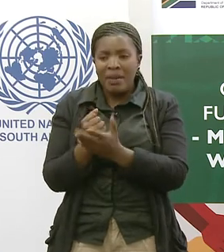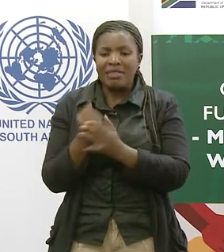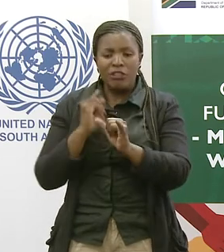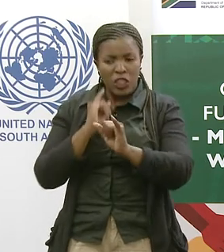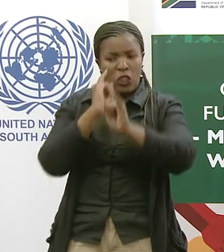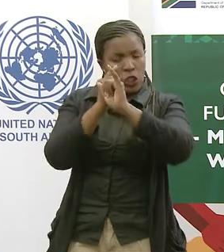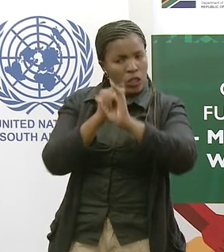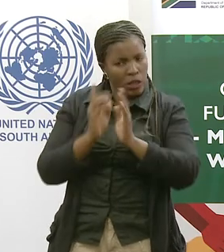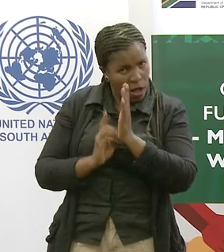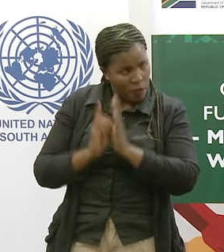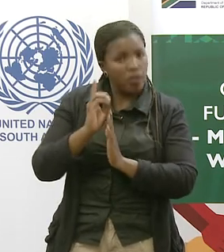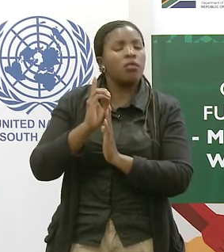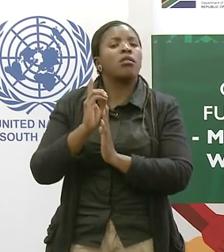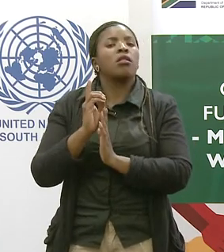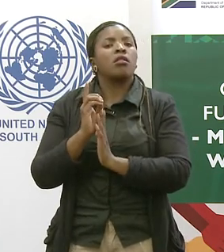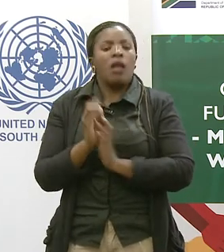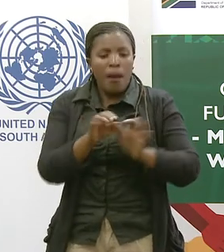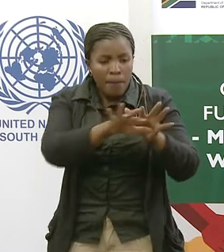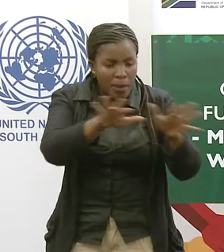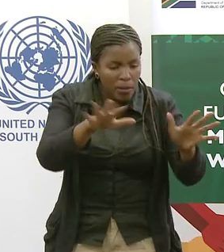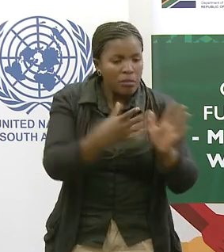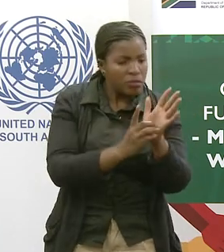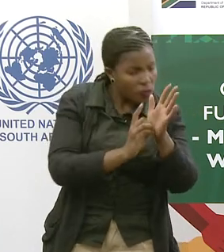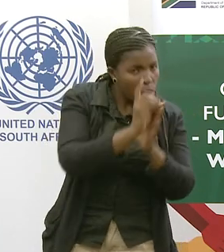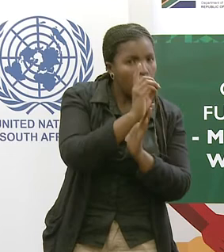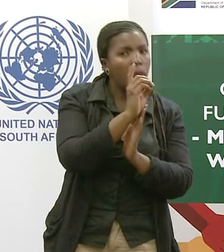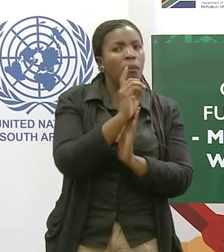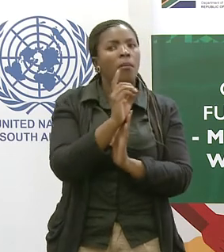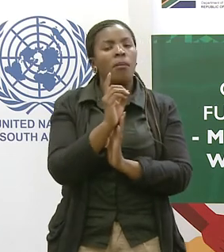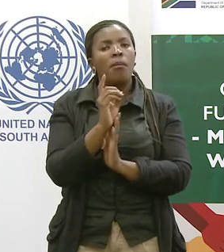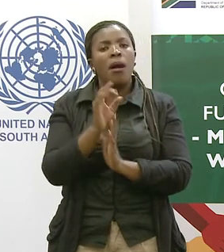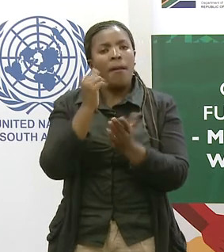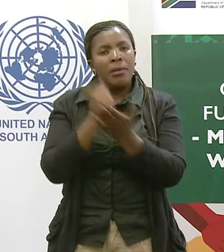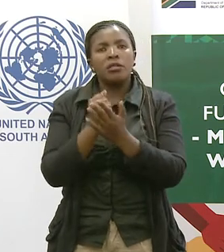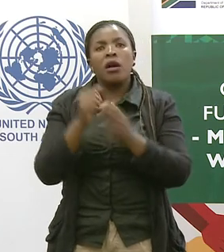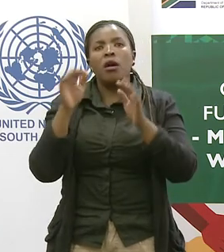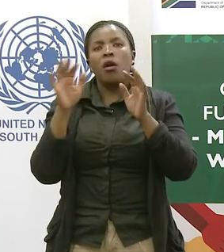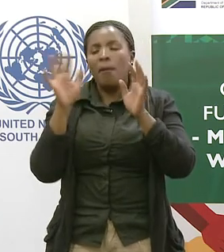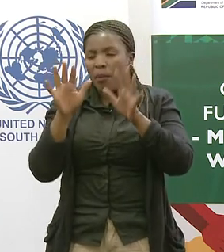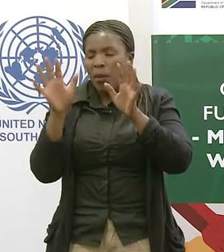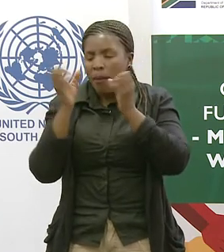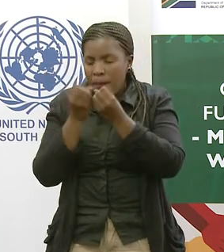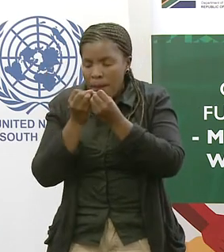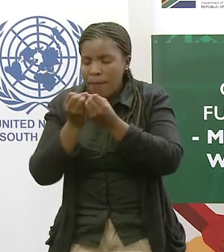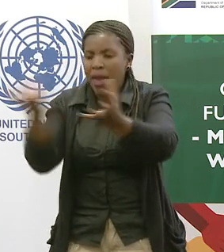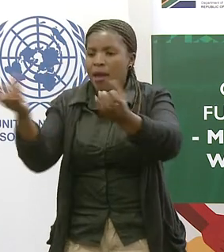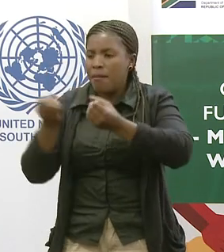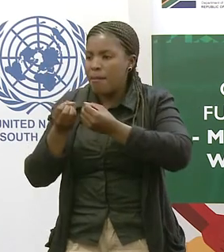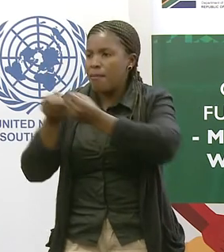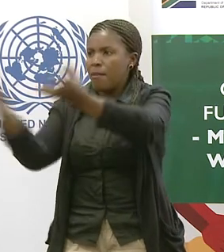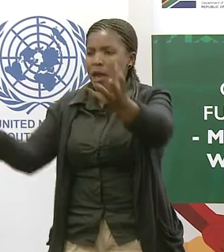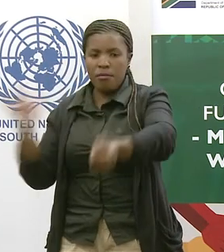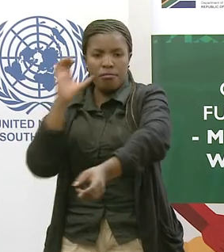institutions. Let us develop people. Let us ensure that more and more people are empowered.